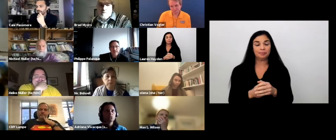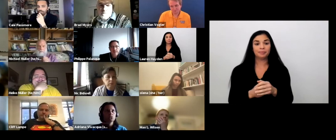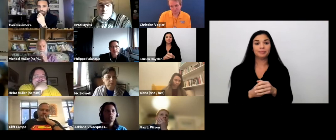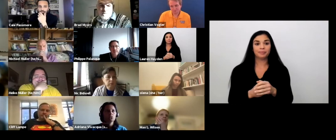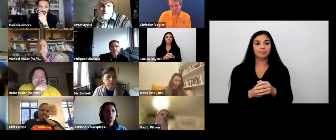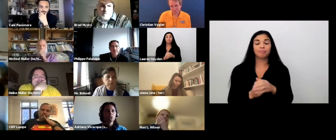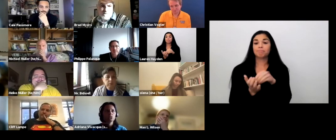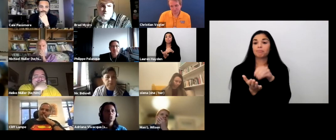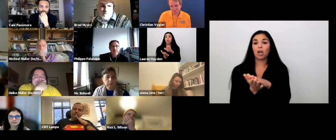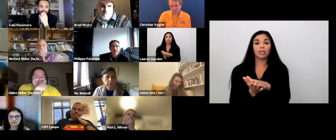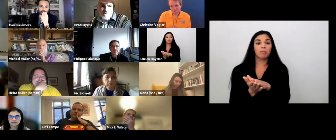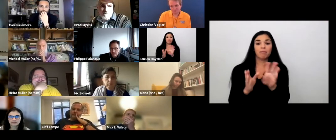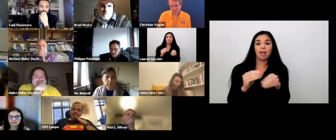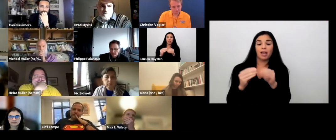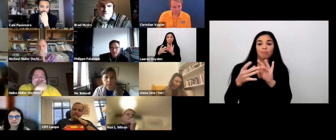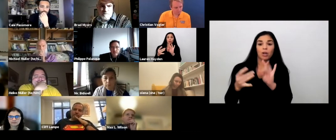in the document.